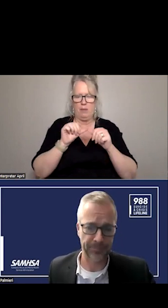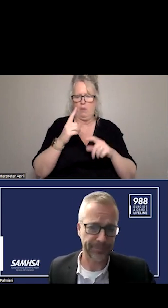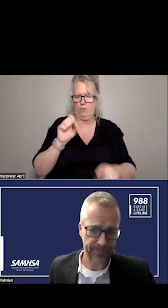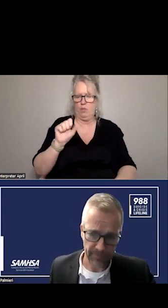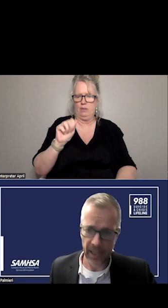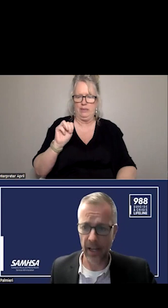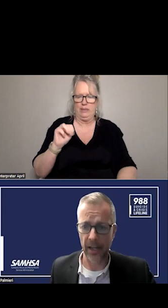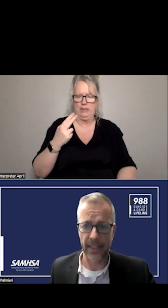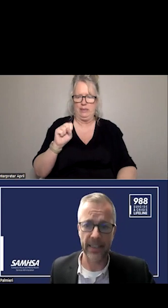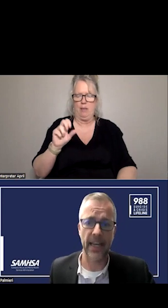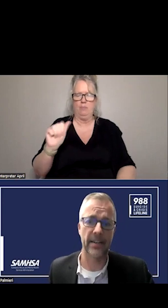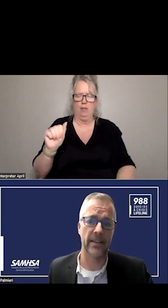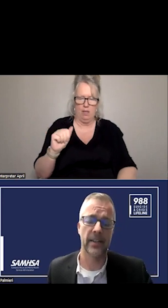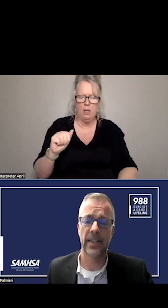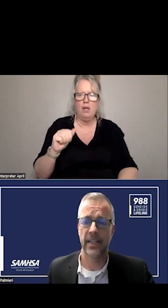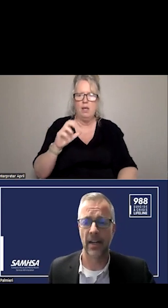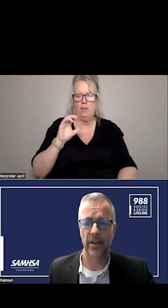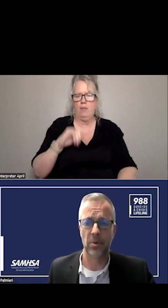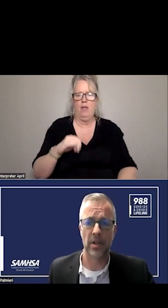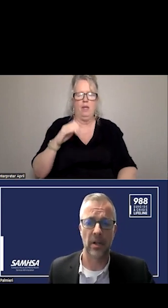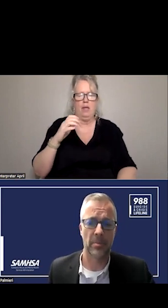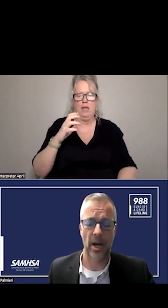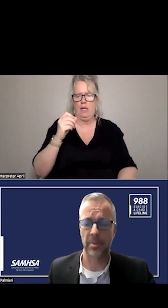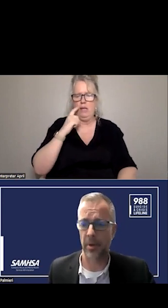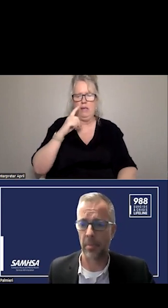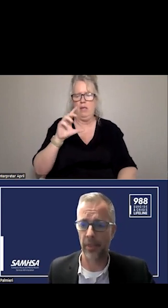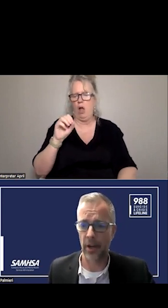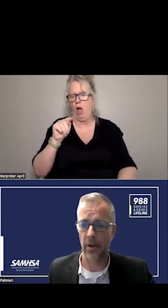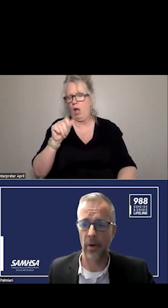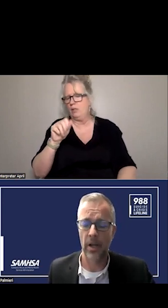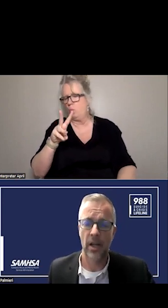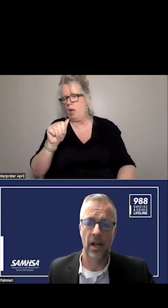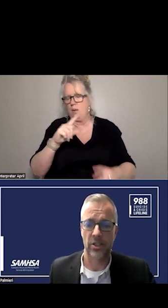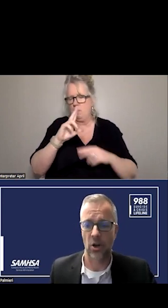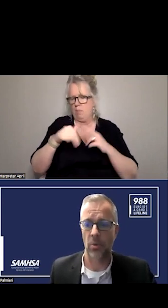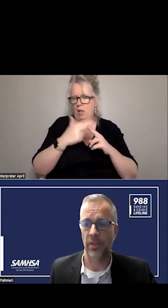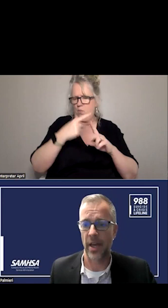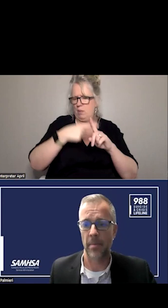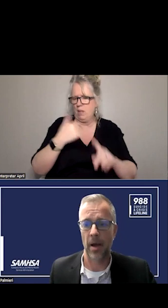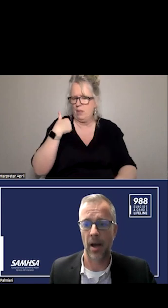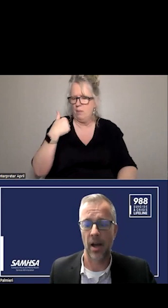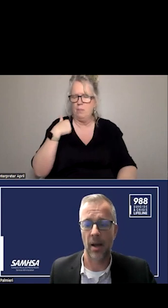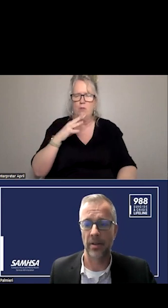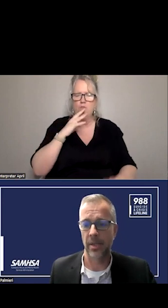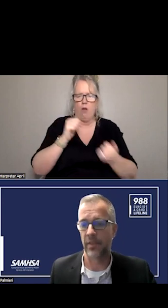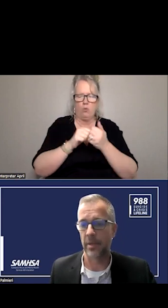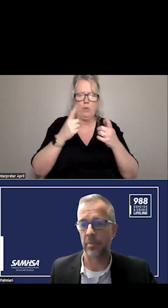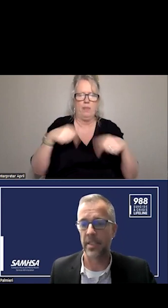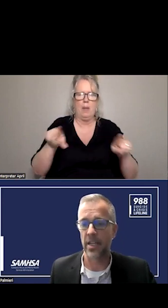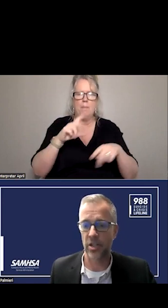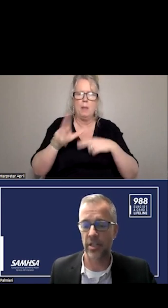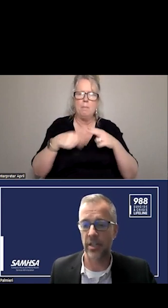actually in Canada, in Ottawa, perhaps about a month ago, to talk with them about some of